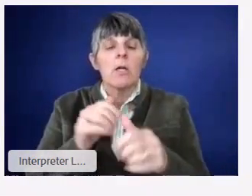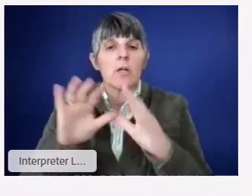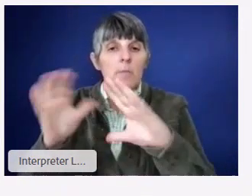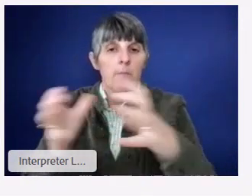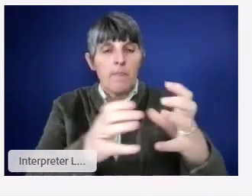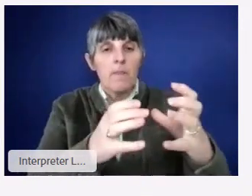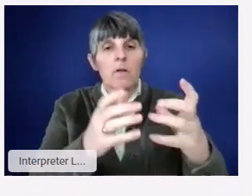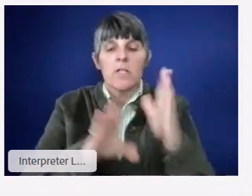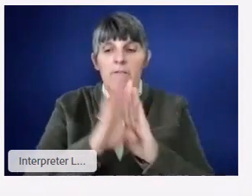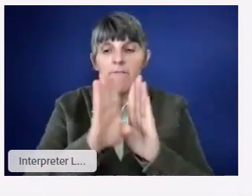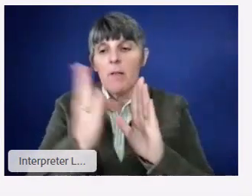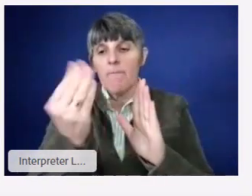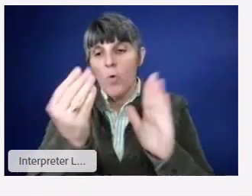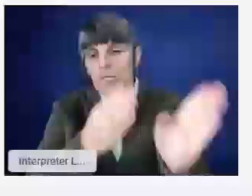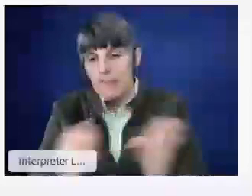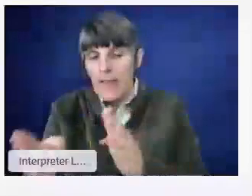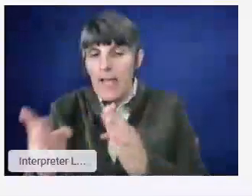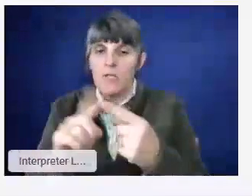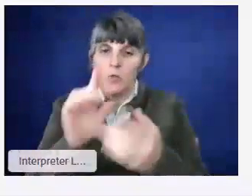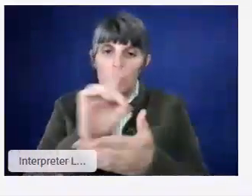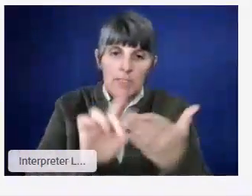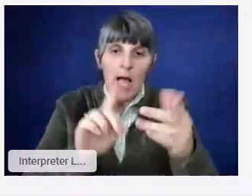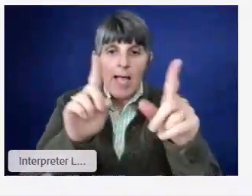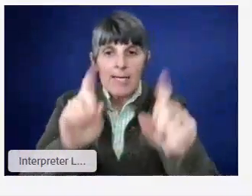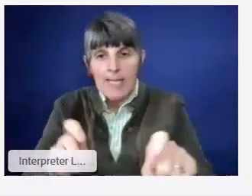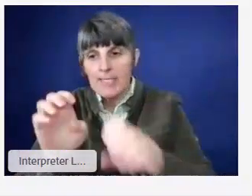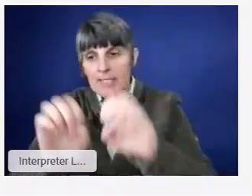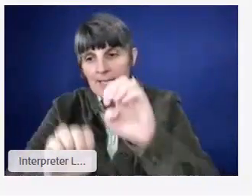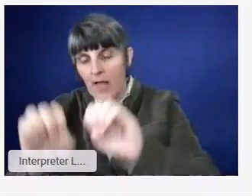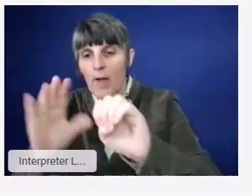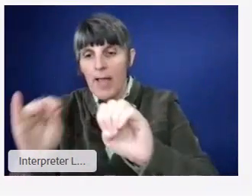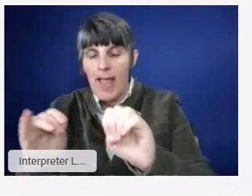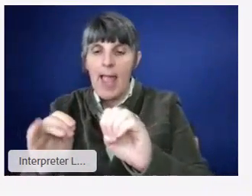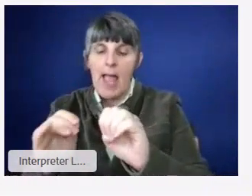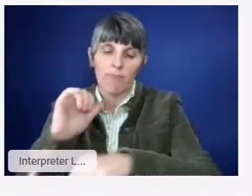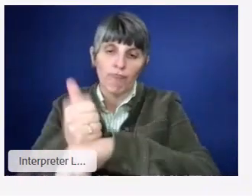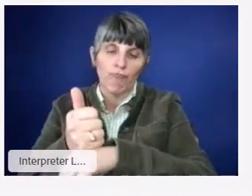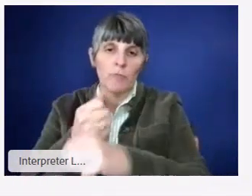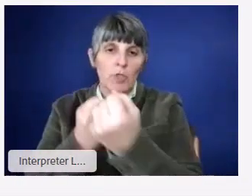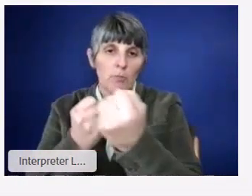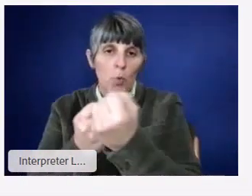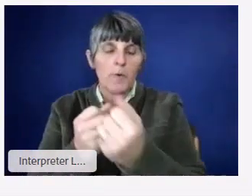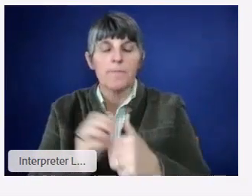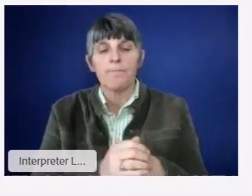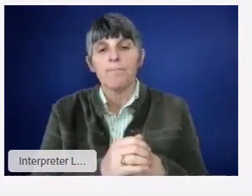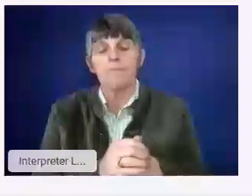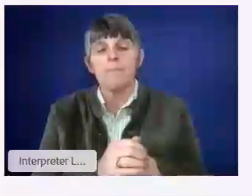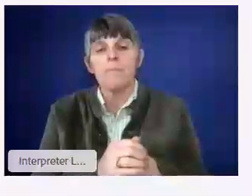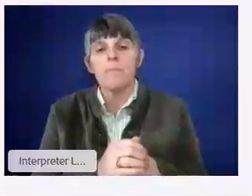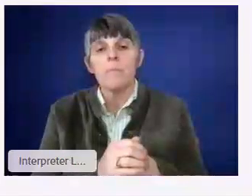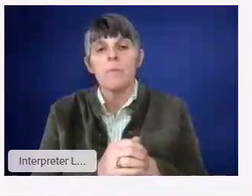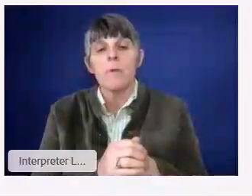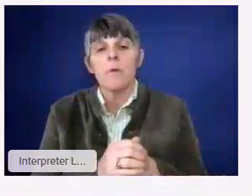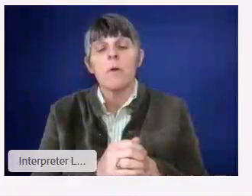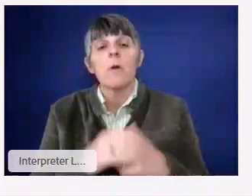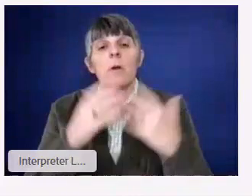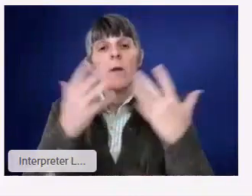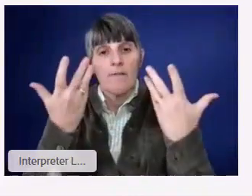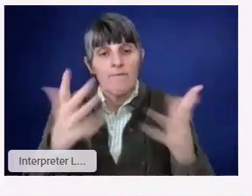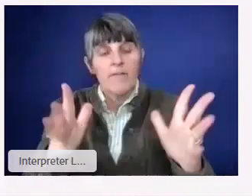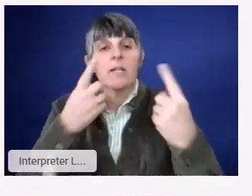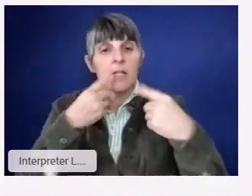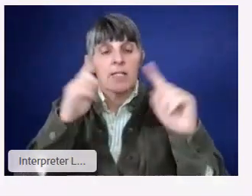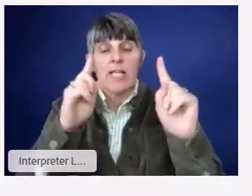their design, test, evaluation, as well as the post-deployment operation. We completed the successful